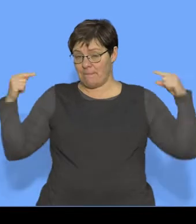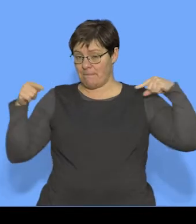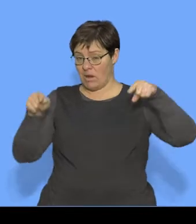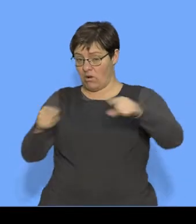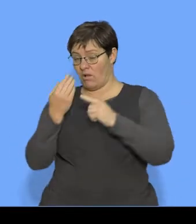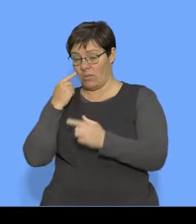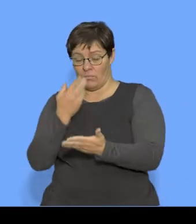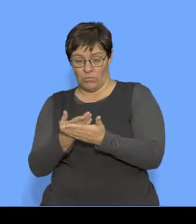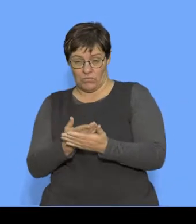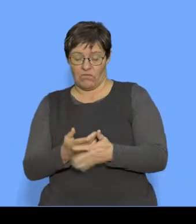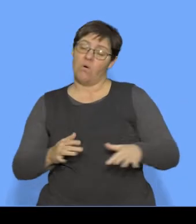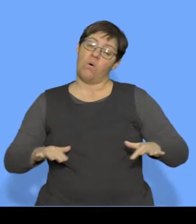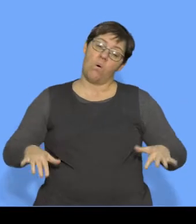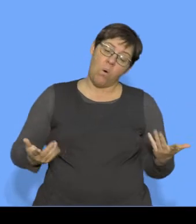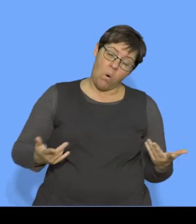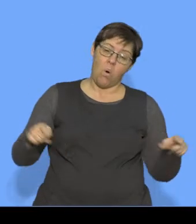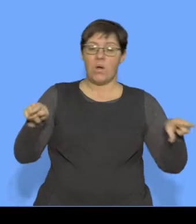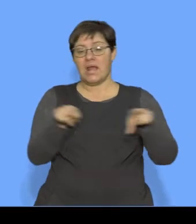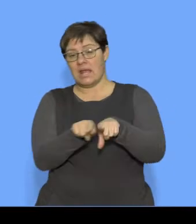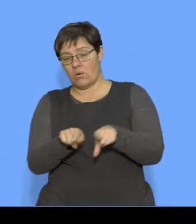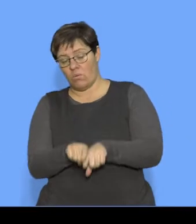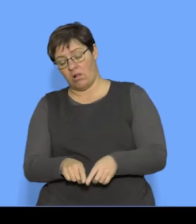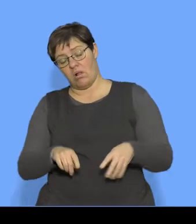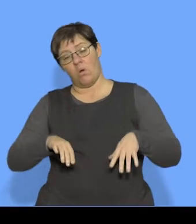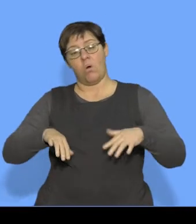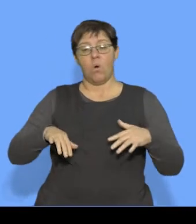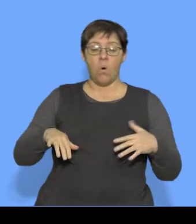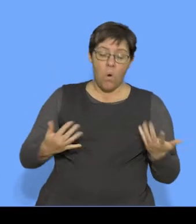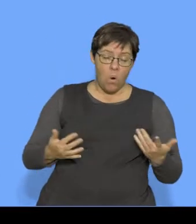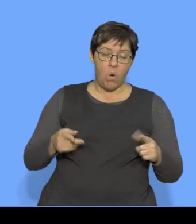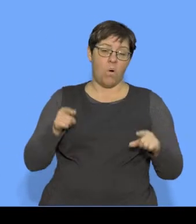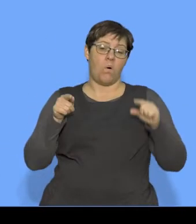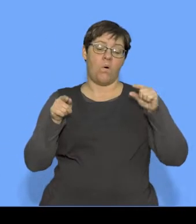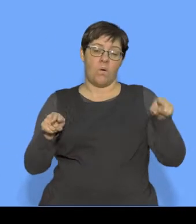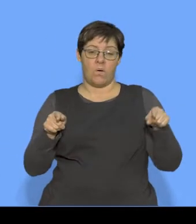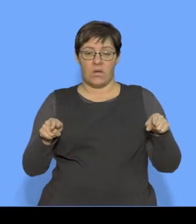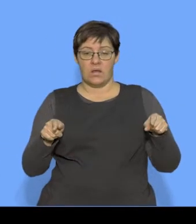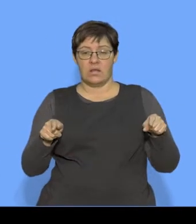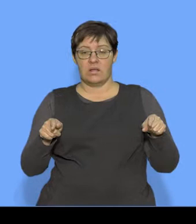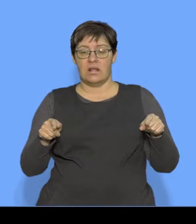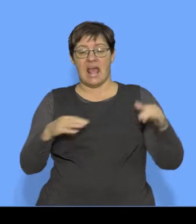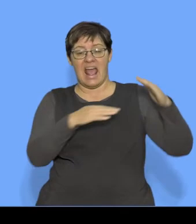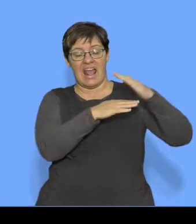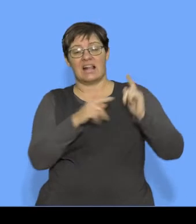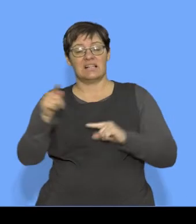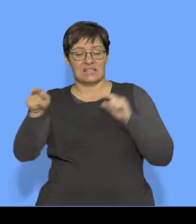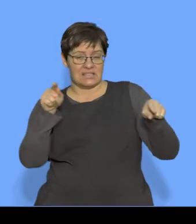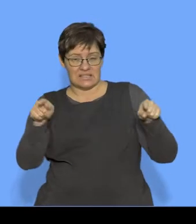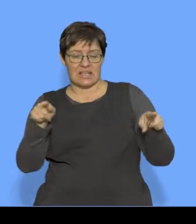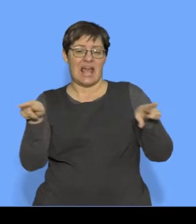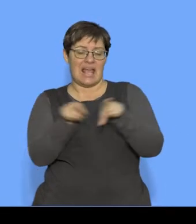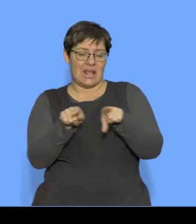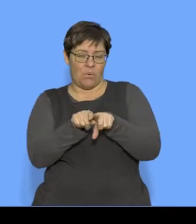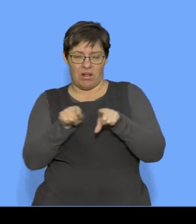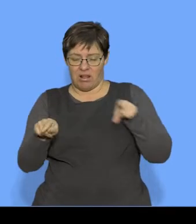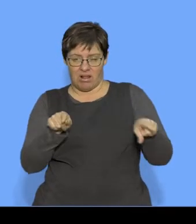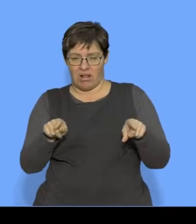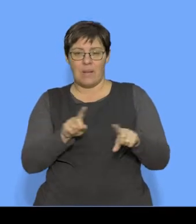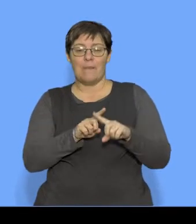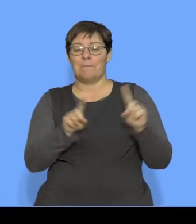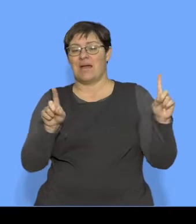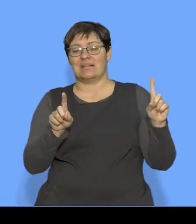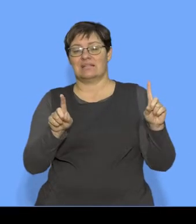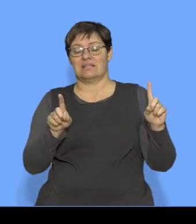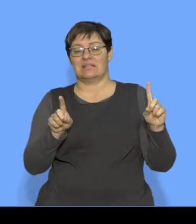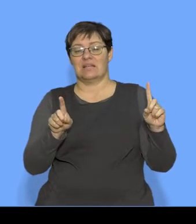be parallel or to be equal. The both pairs of the angles to also be equal, but they must